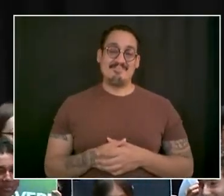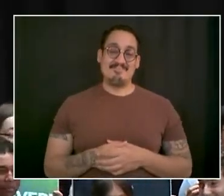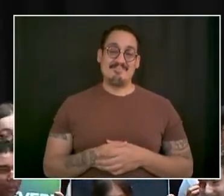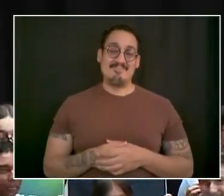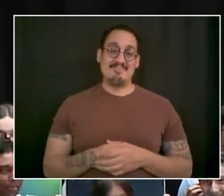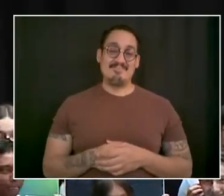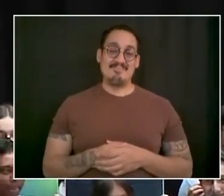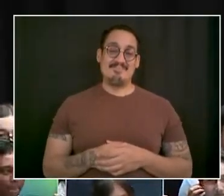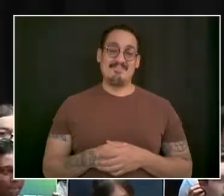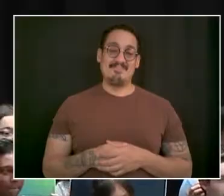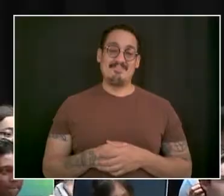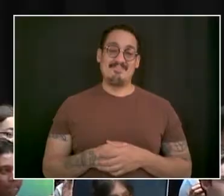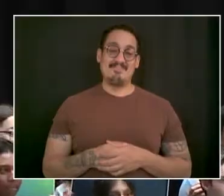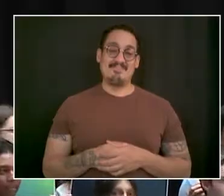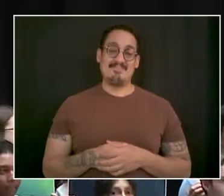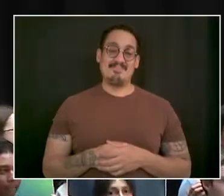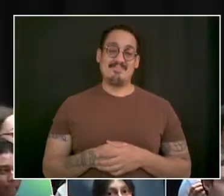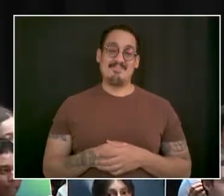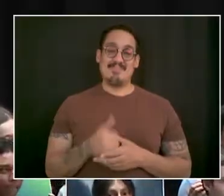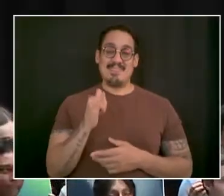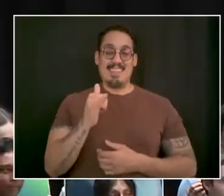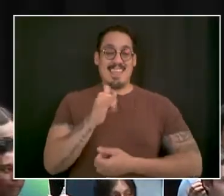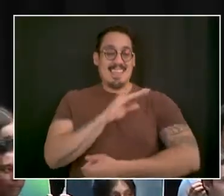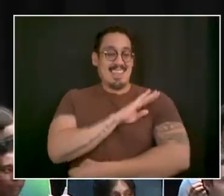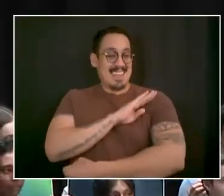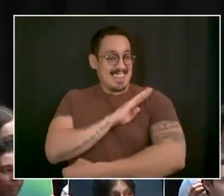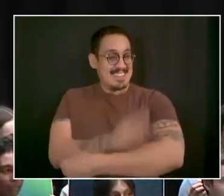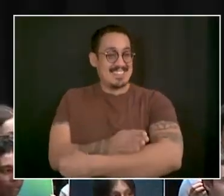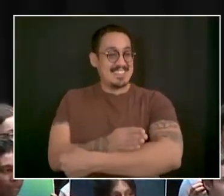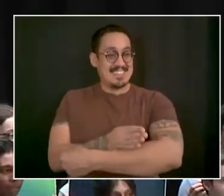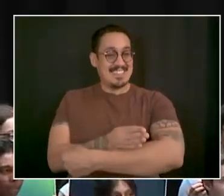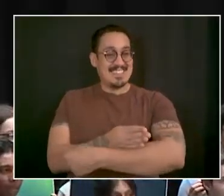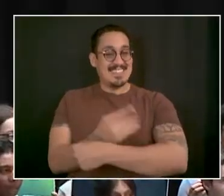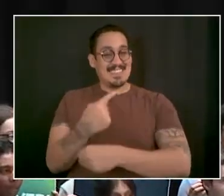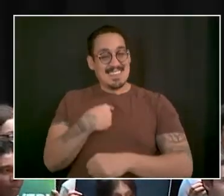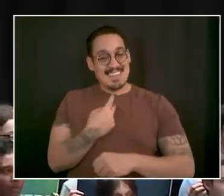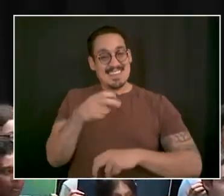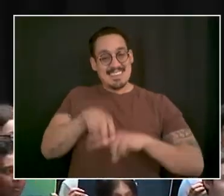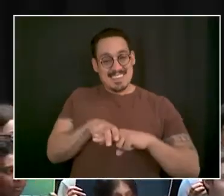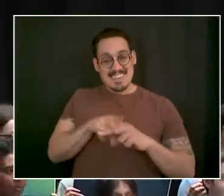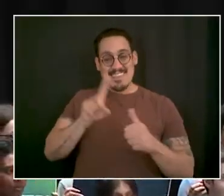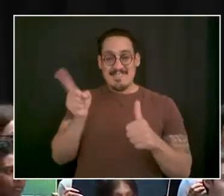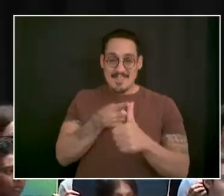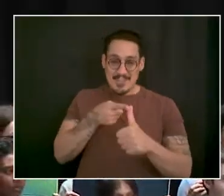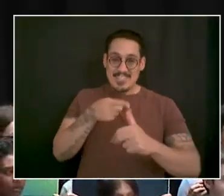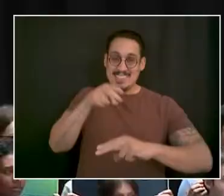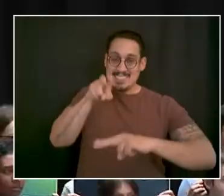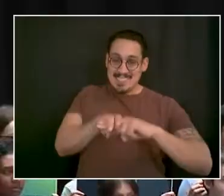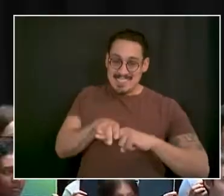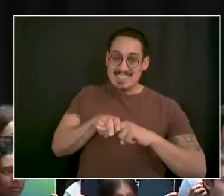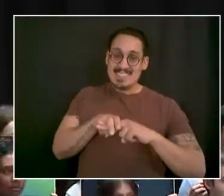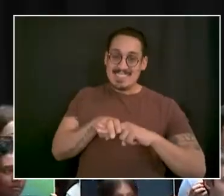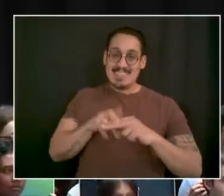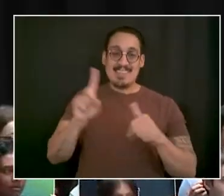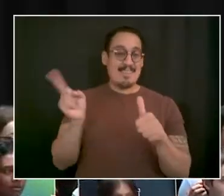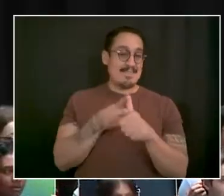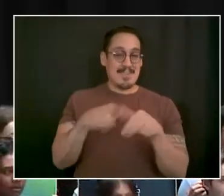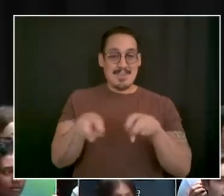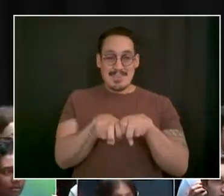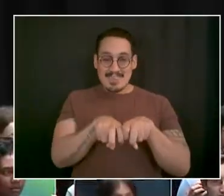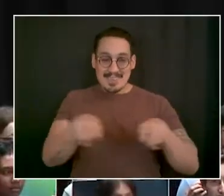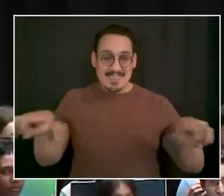You know, that energy. I had to sit in the first seat, in the first row in